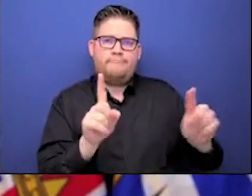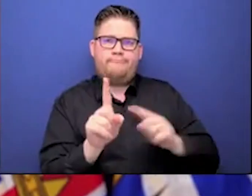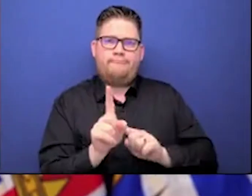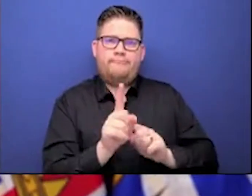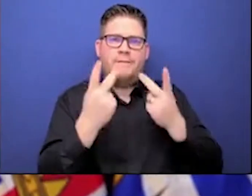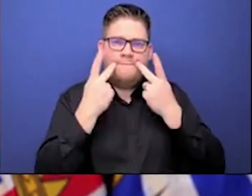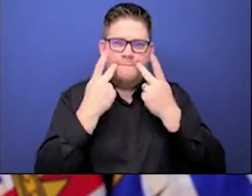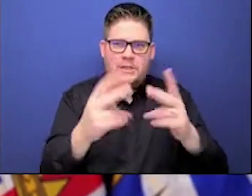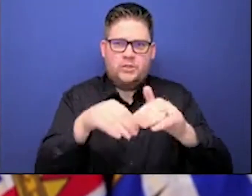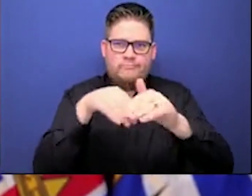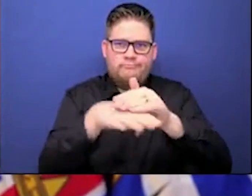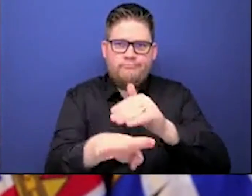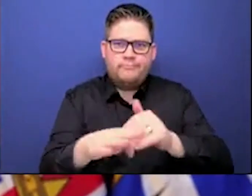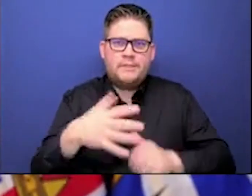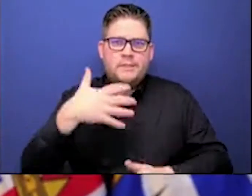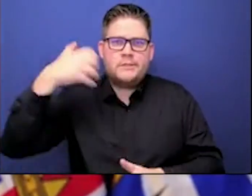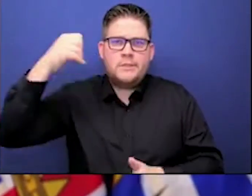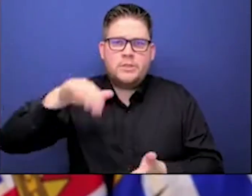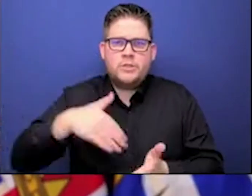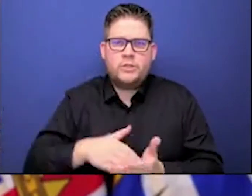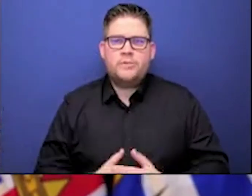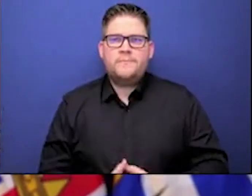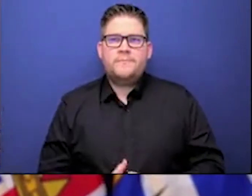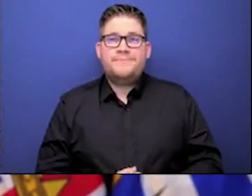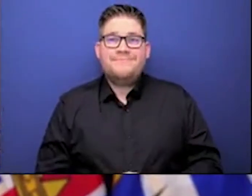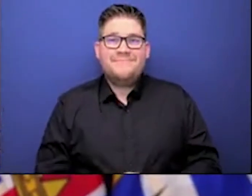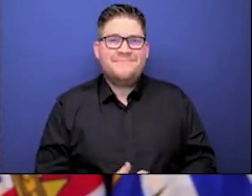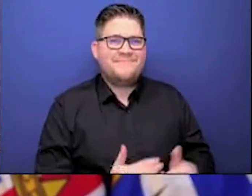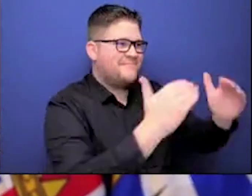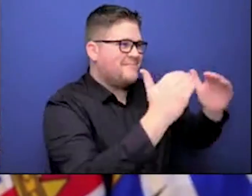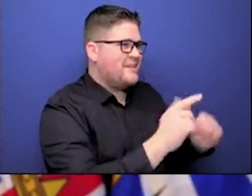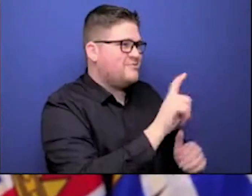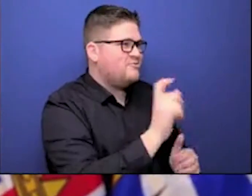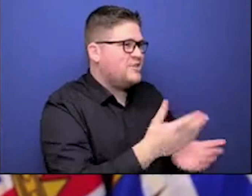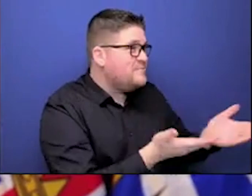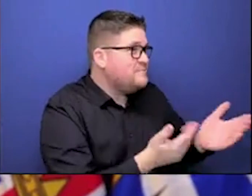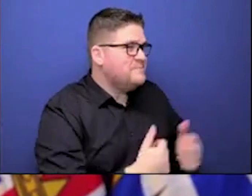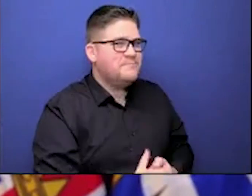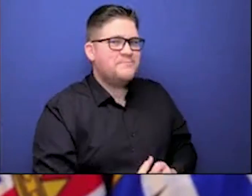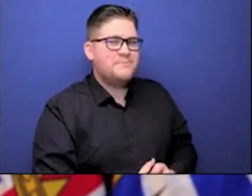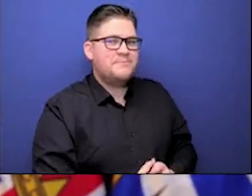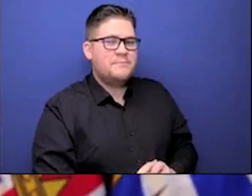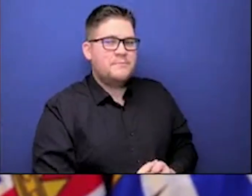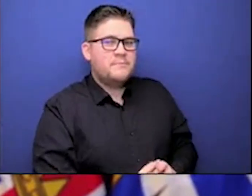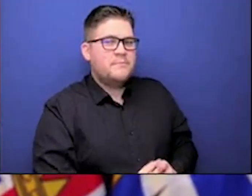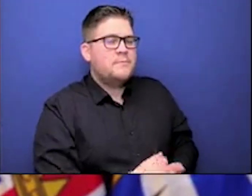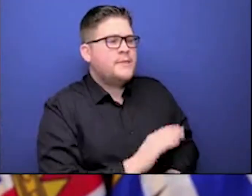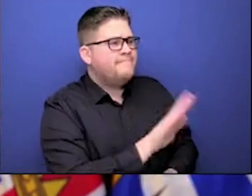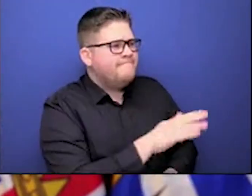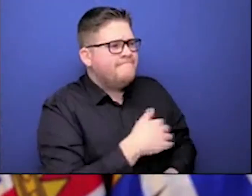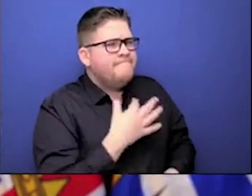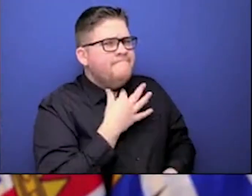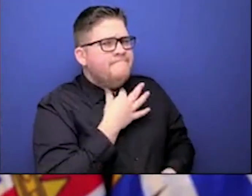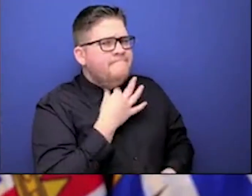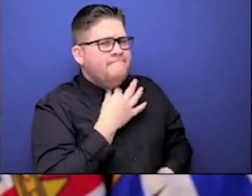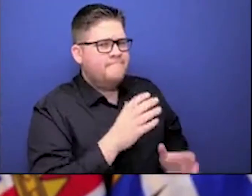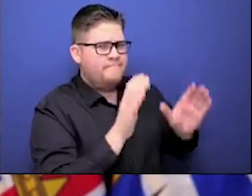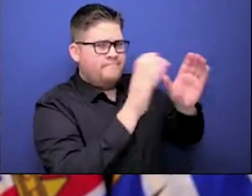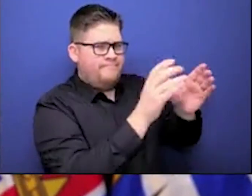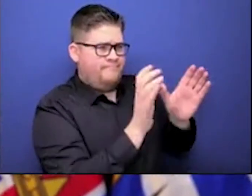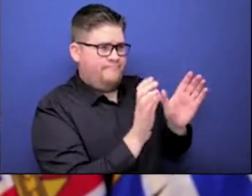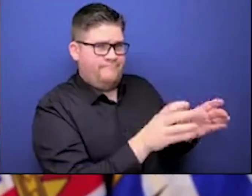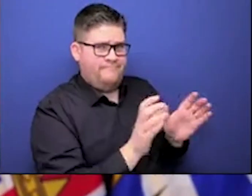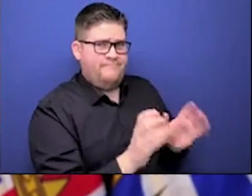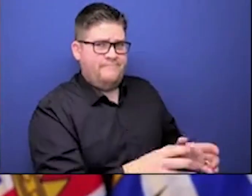Dr. Henry, can you give us some details on what clusters will be targeted with AstraZeneca? Are we talking regional or types